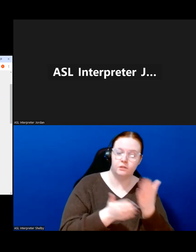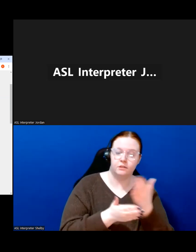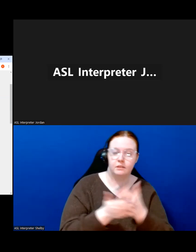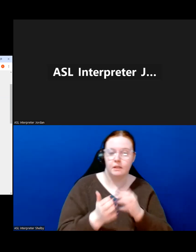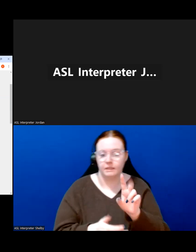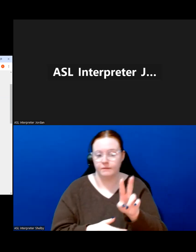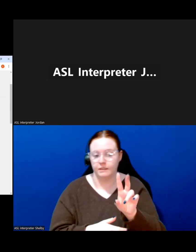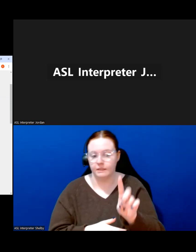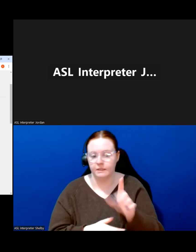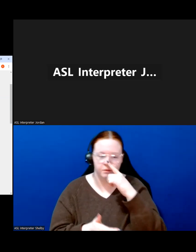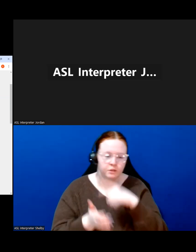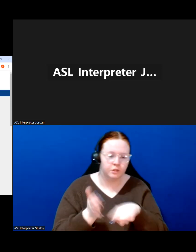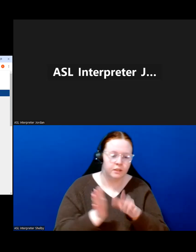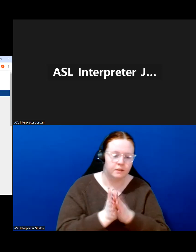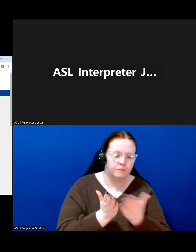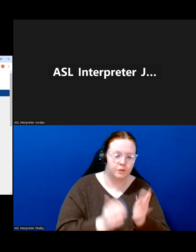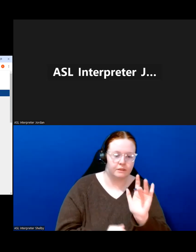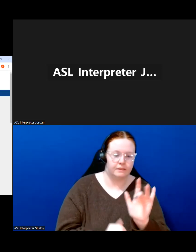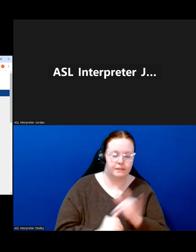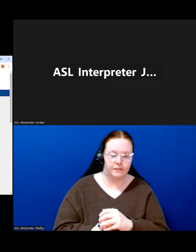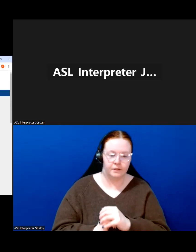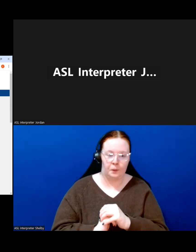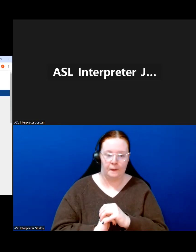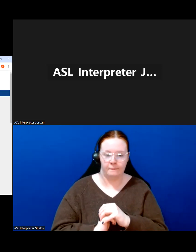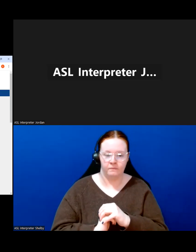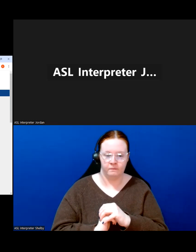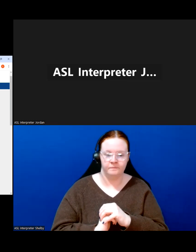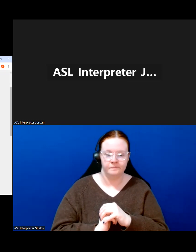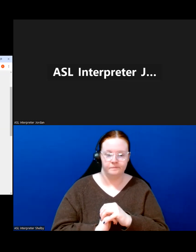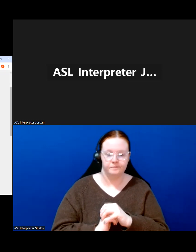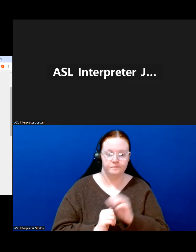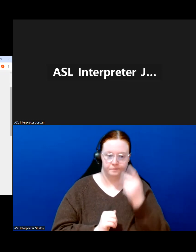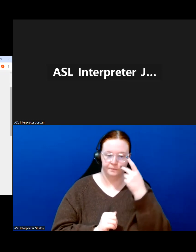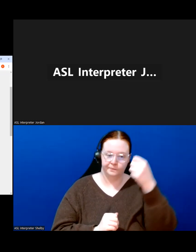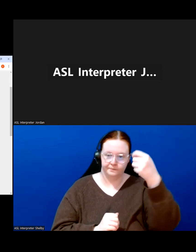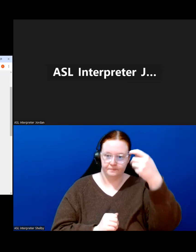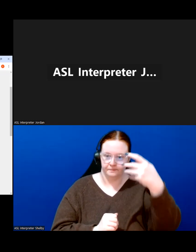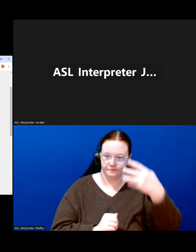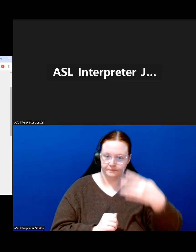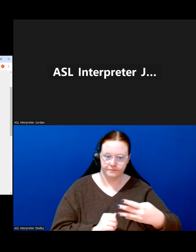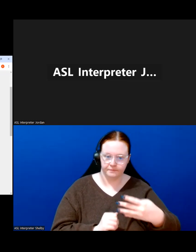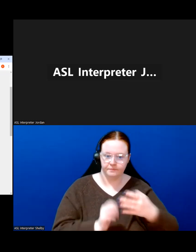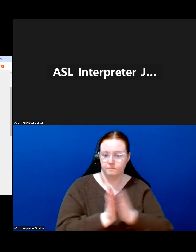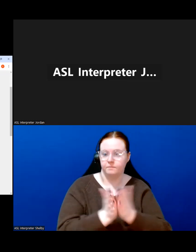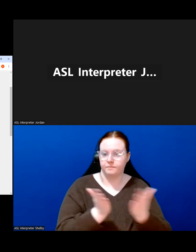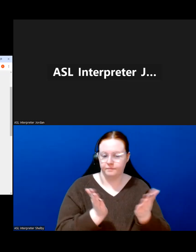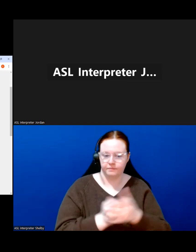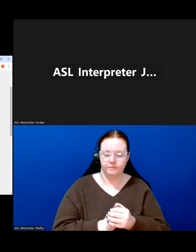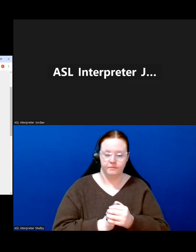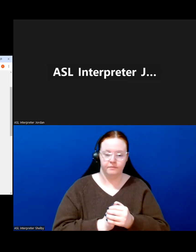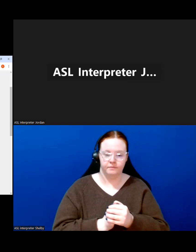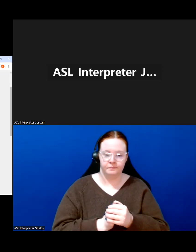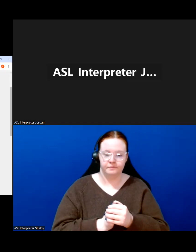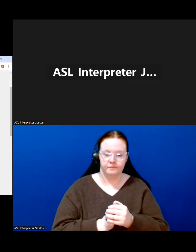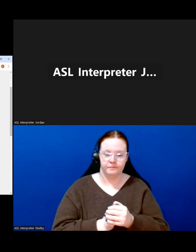what it has for books. And I'm going to press include. And it has these books that I can take. So like it has